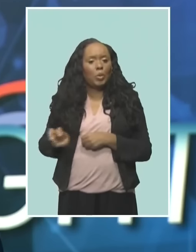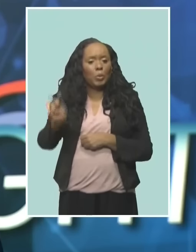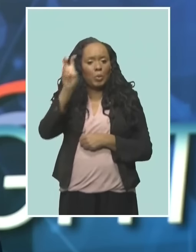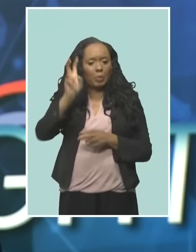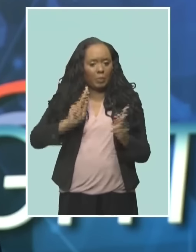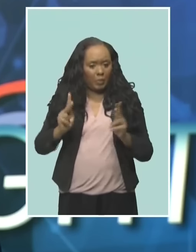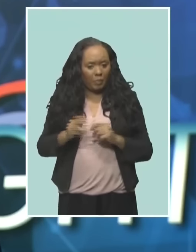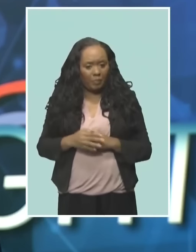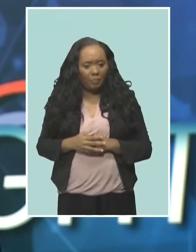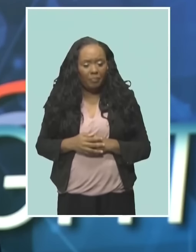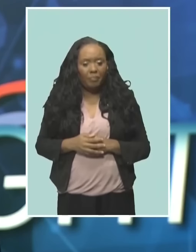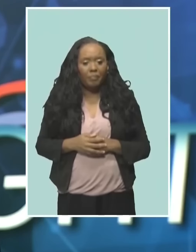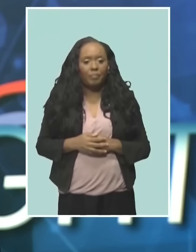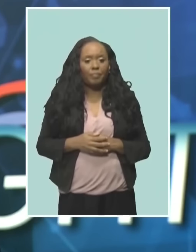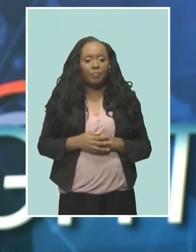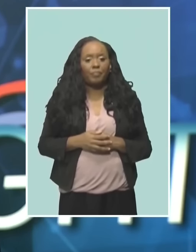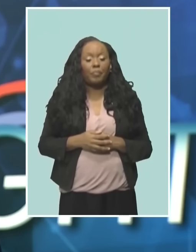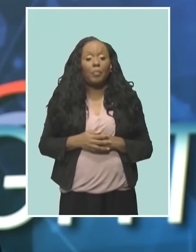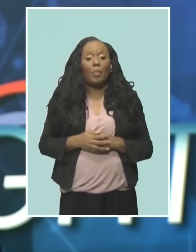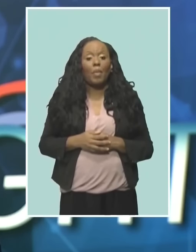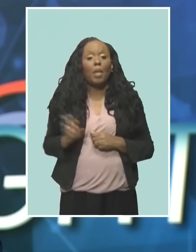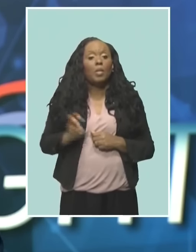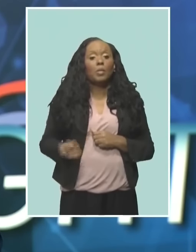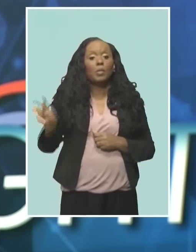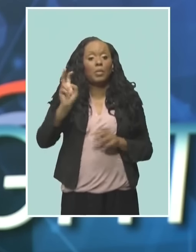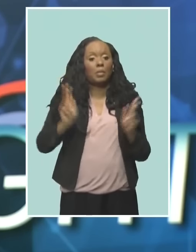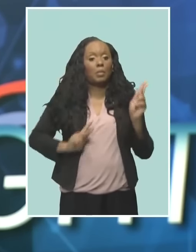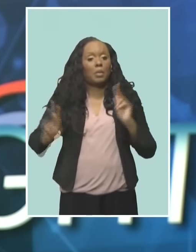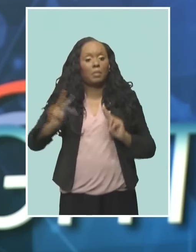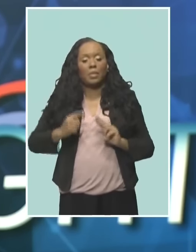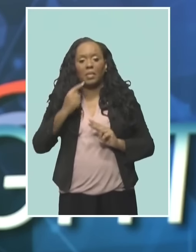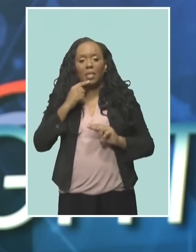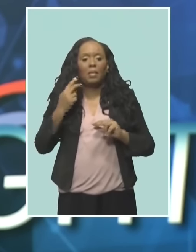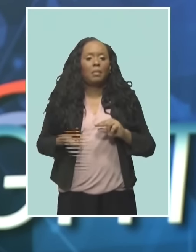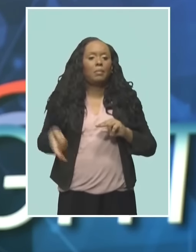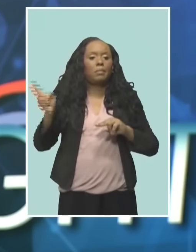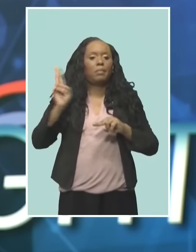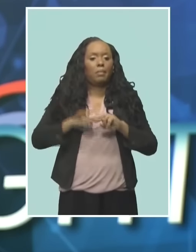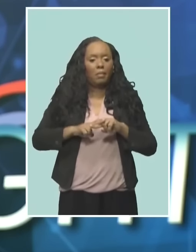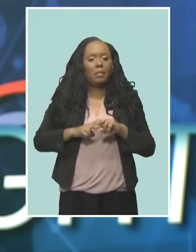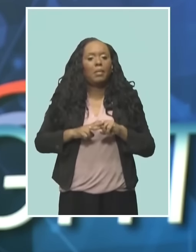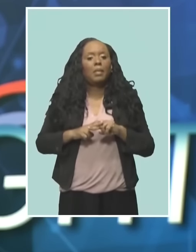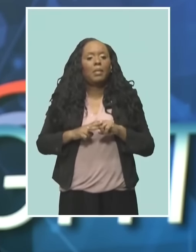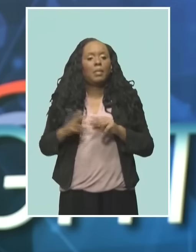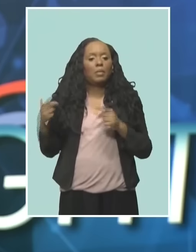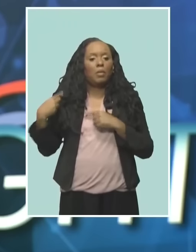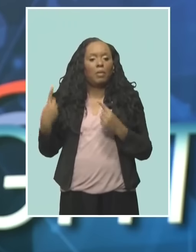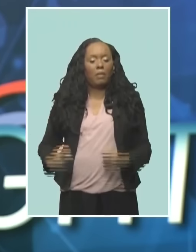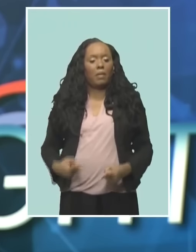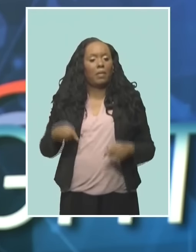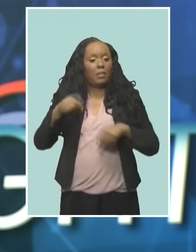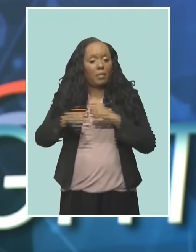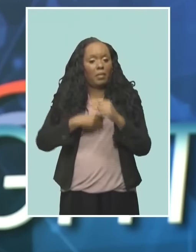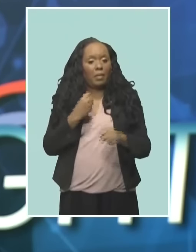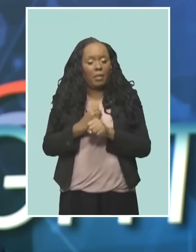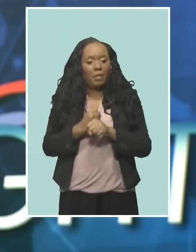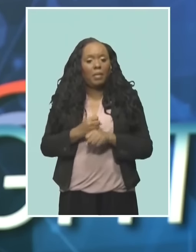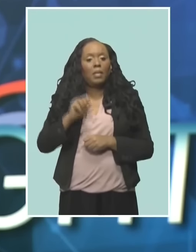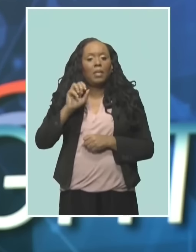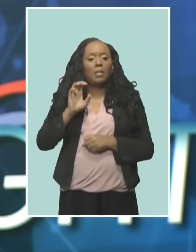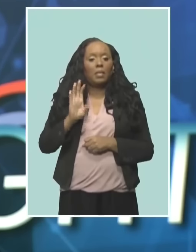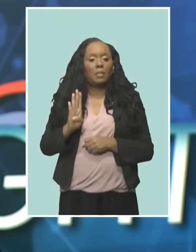Well, tourism officials are reporting a major uptick in arrivals for the first half of the year. The details were revealed at the Barbados Hotel and